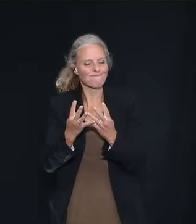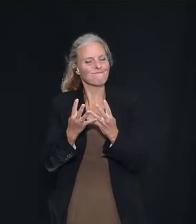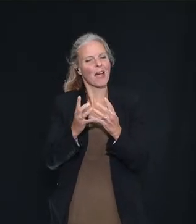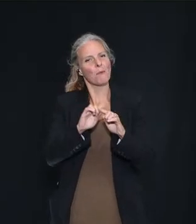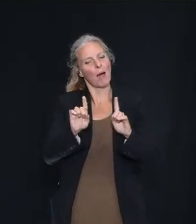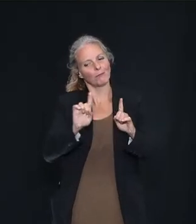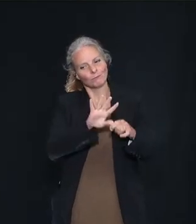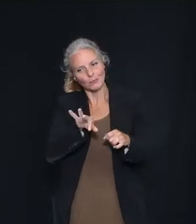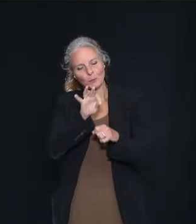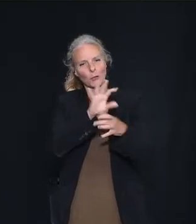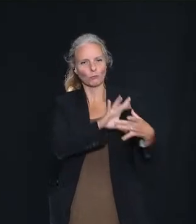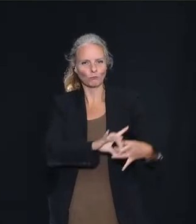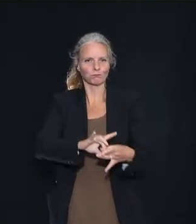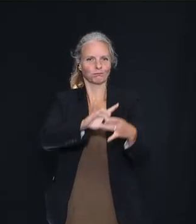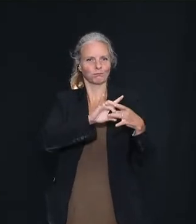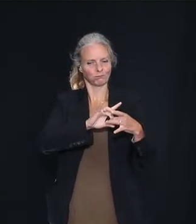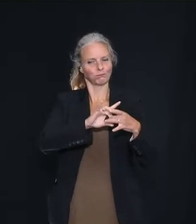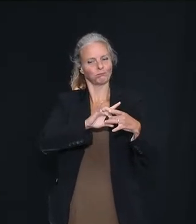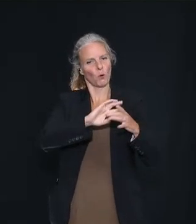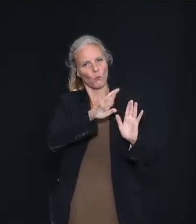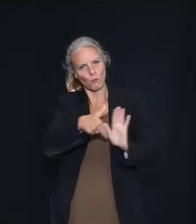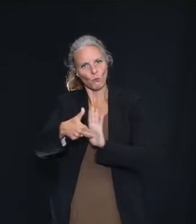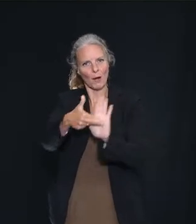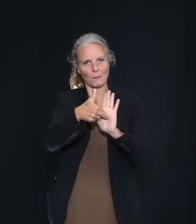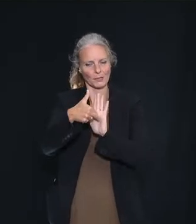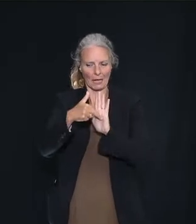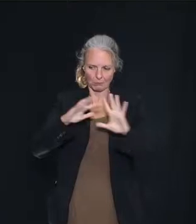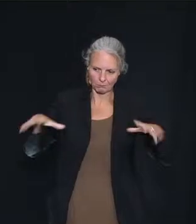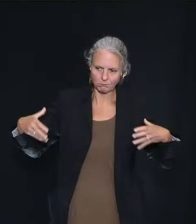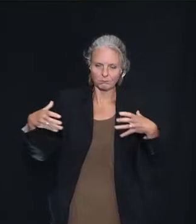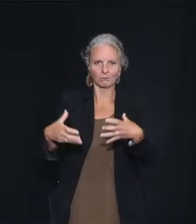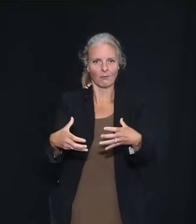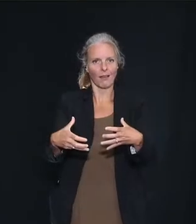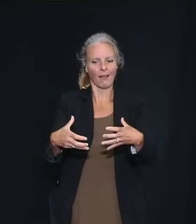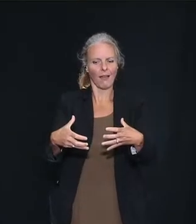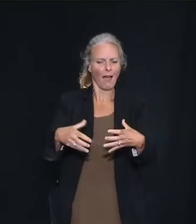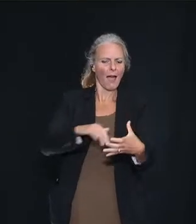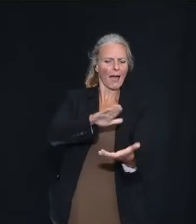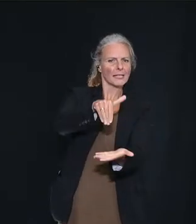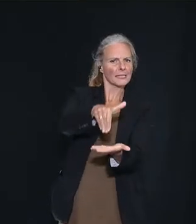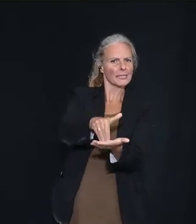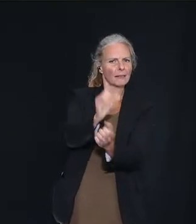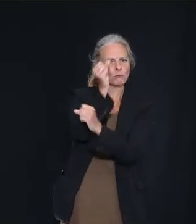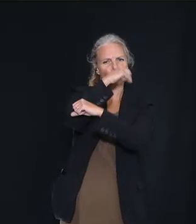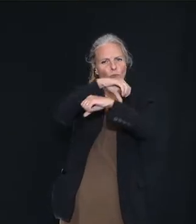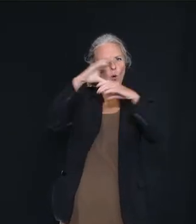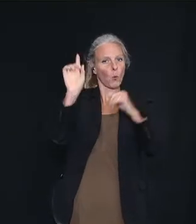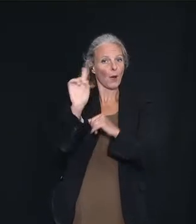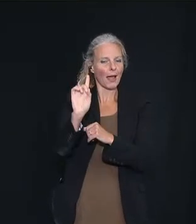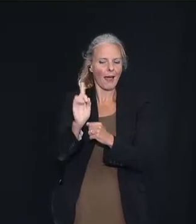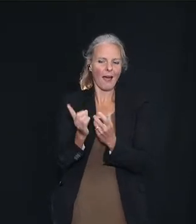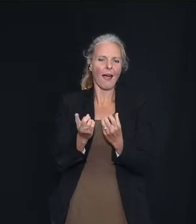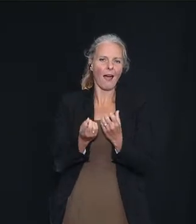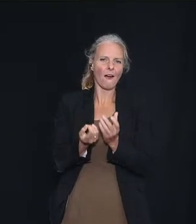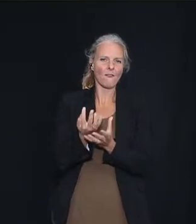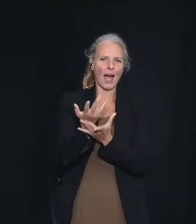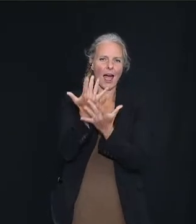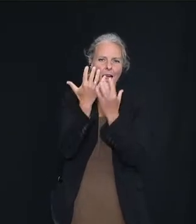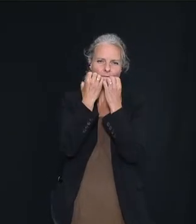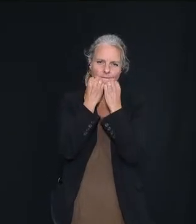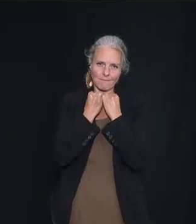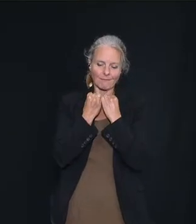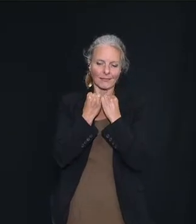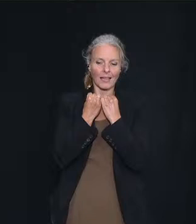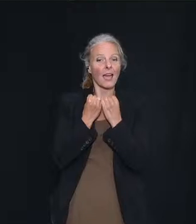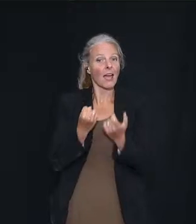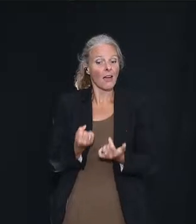And from that circle, we can visualize a sacred fire, because sacred fire unites everything